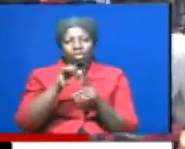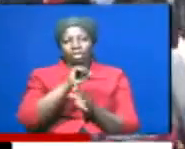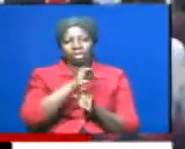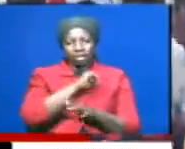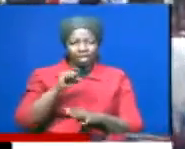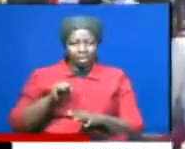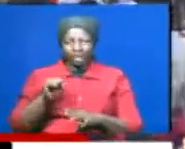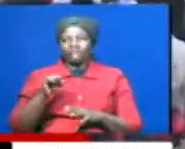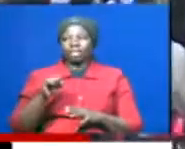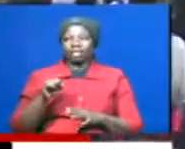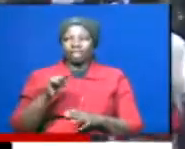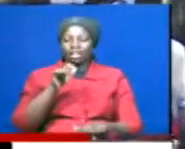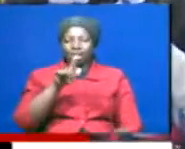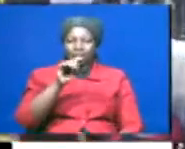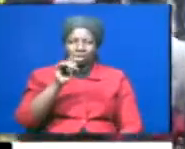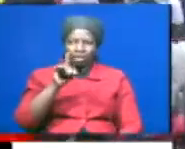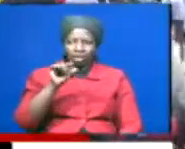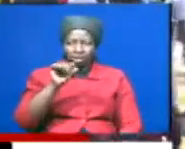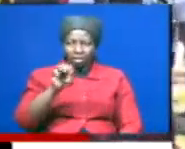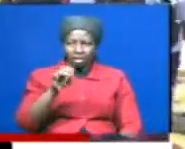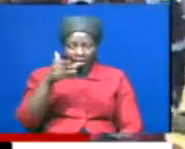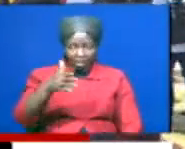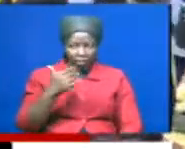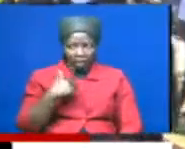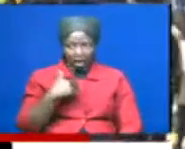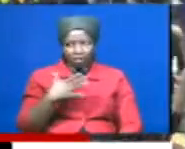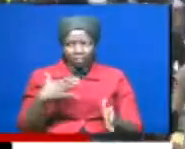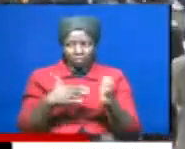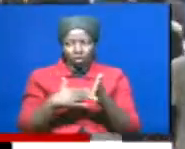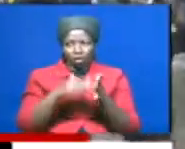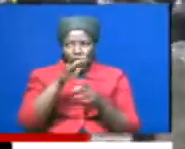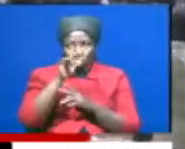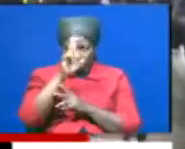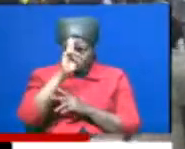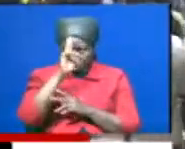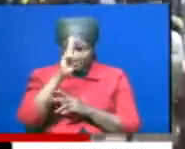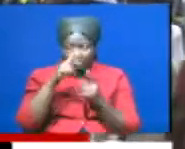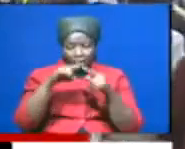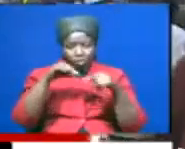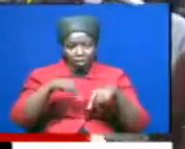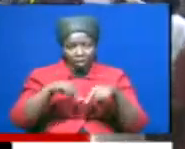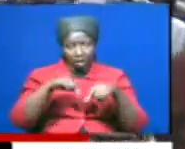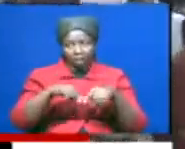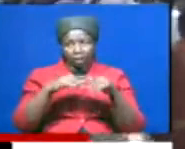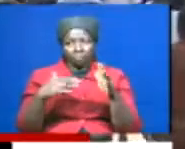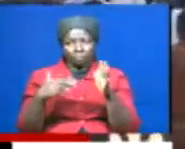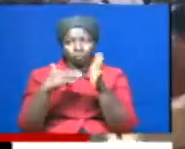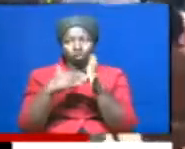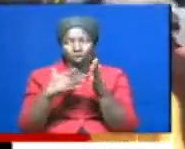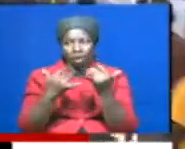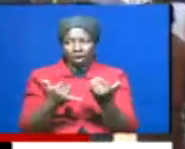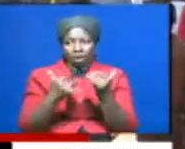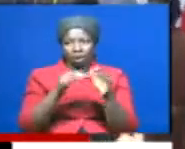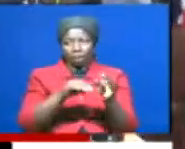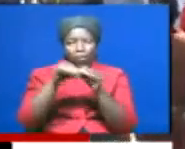usually by the state lodge, there is a barricade by the police, by the security personnel there. But today, the barricade has been moved